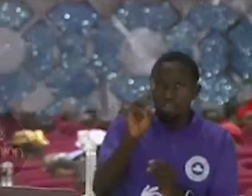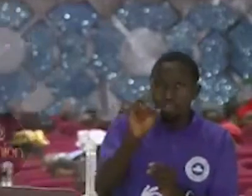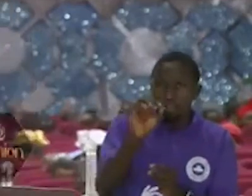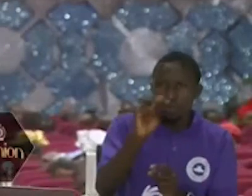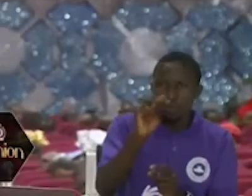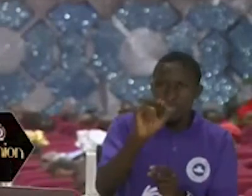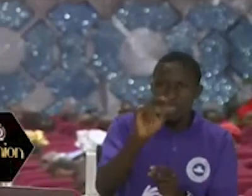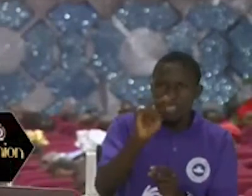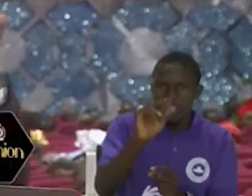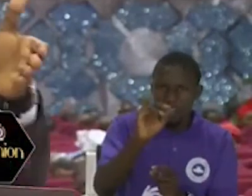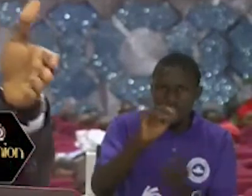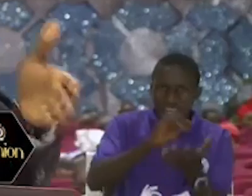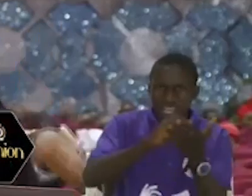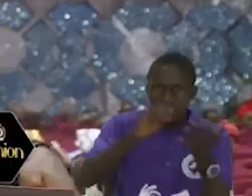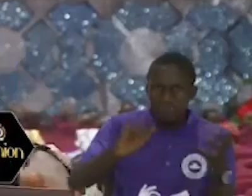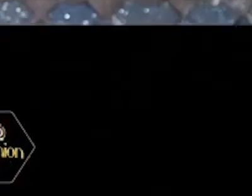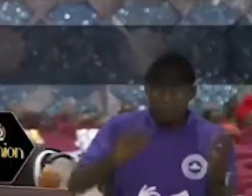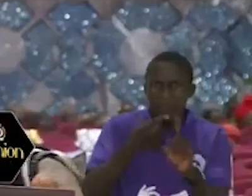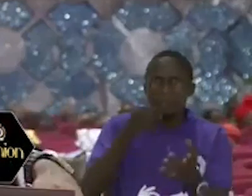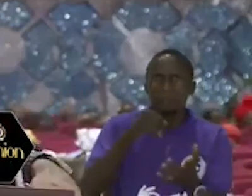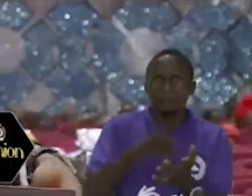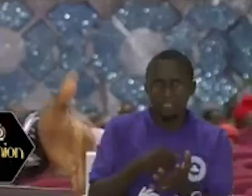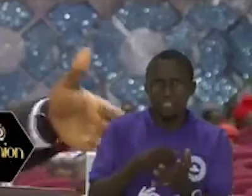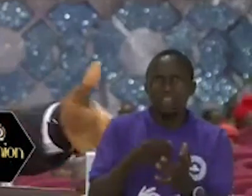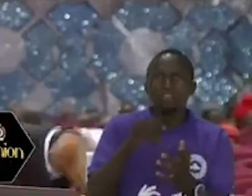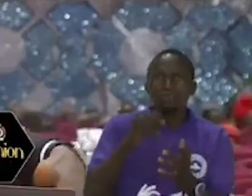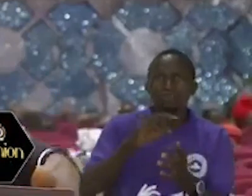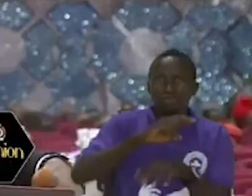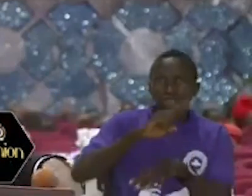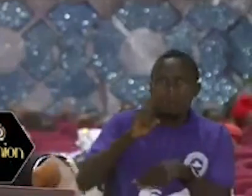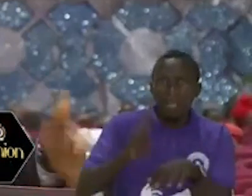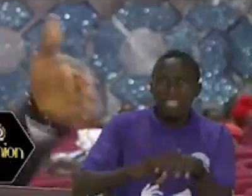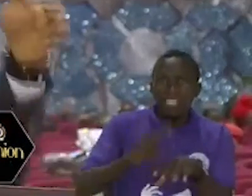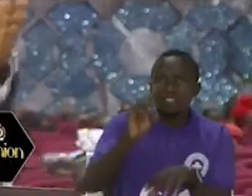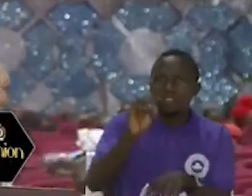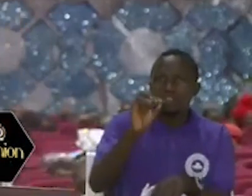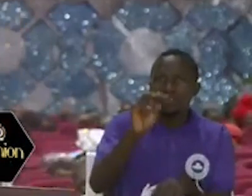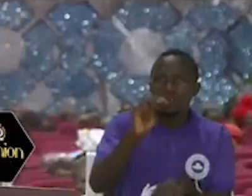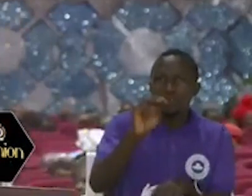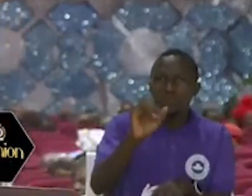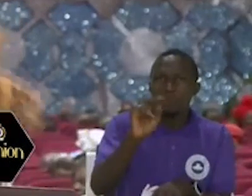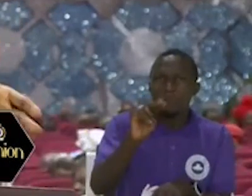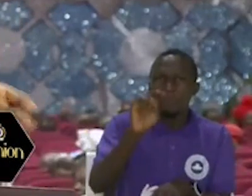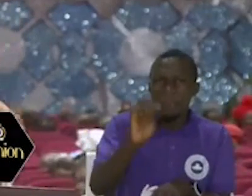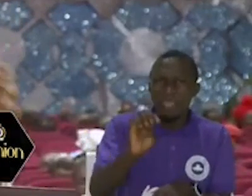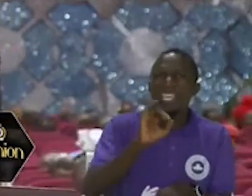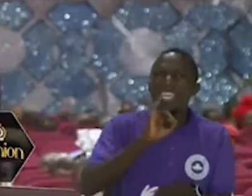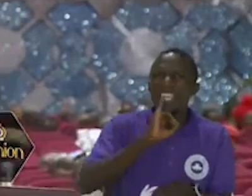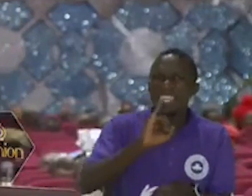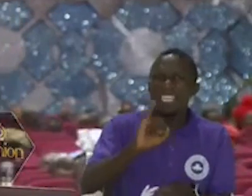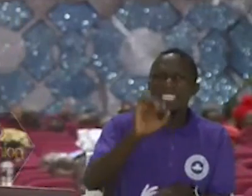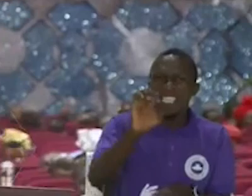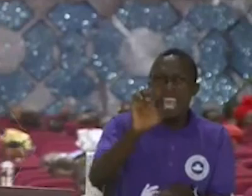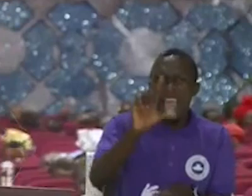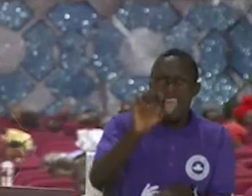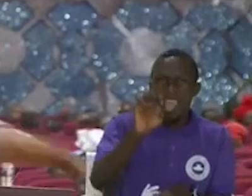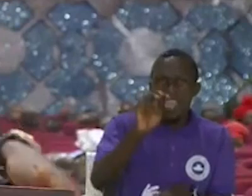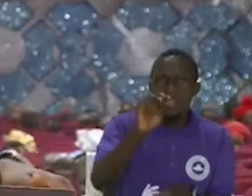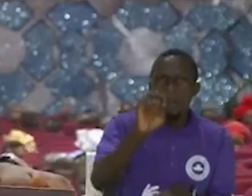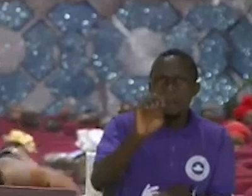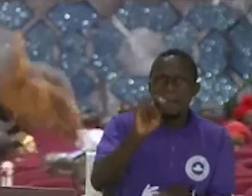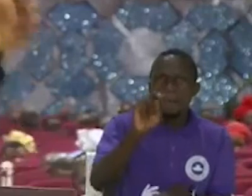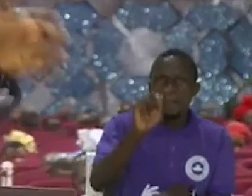established. Mathematically, domain is a set of elements to which every mathematical or logical